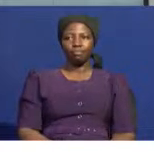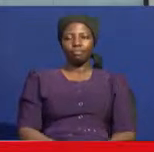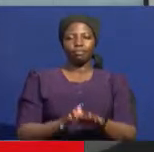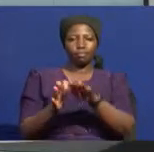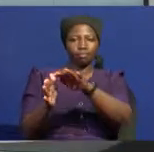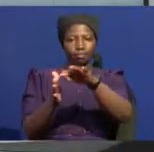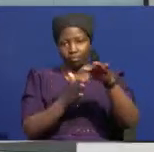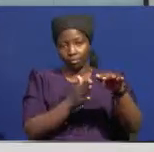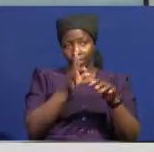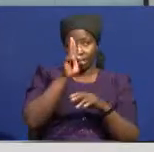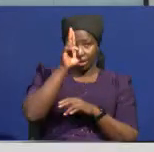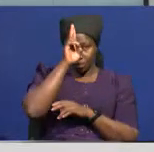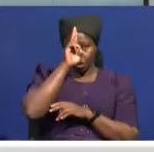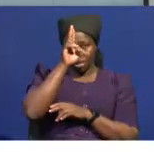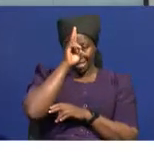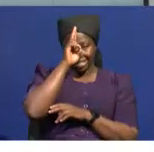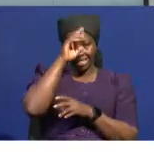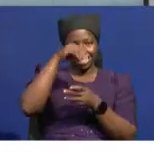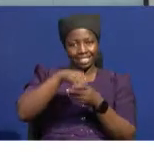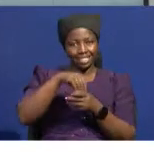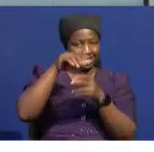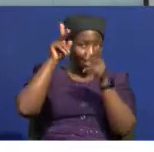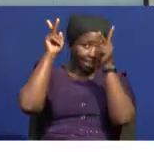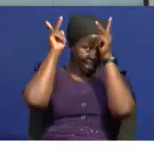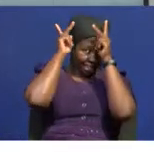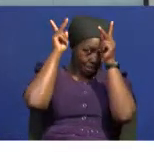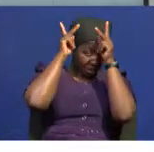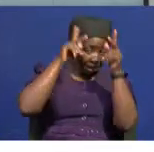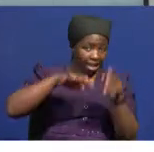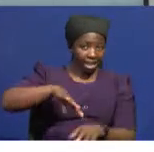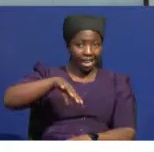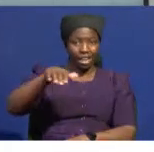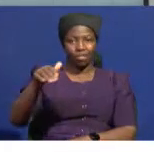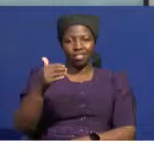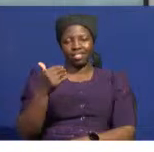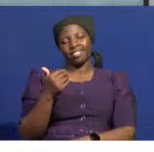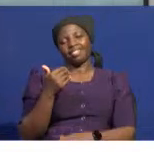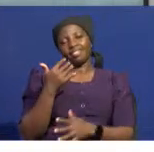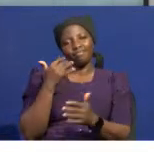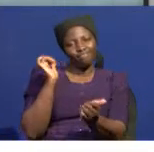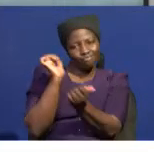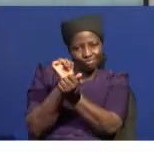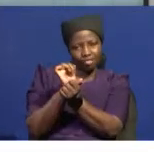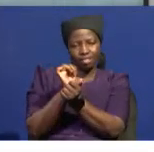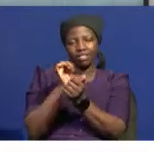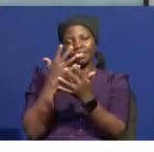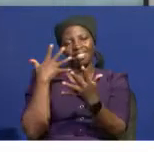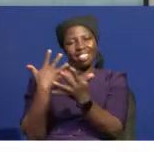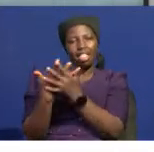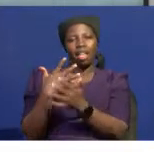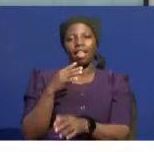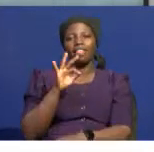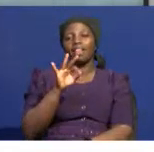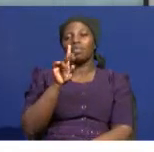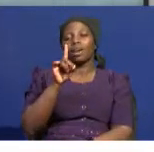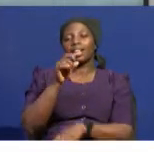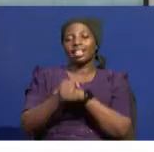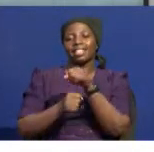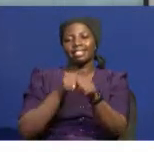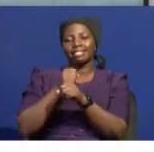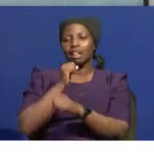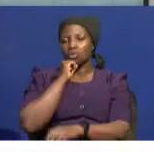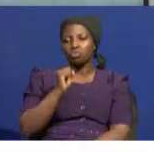Police officers in Navakholo constituency, Kakamega County, are detaining a 31-year-old man who allegedly raped